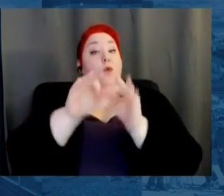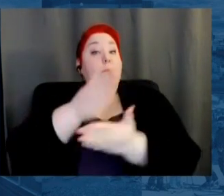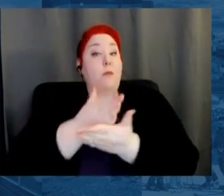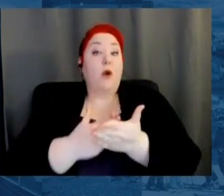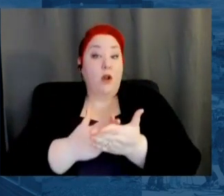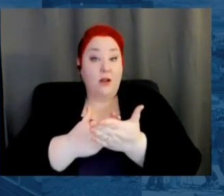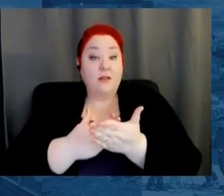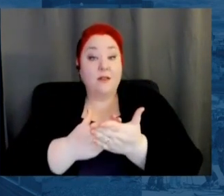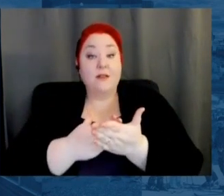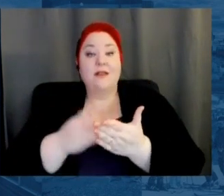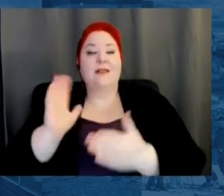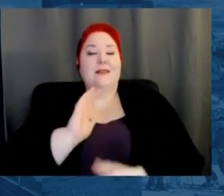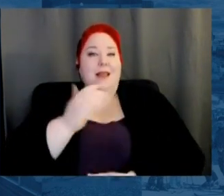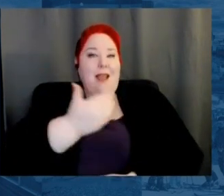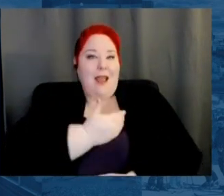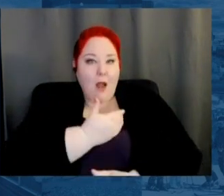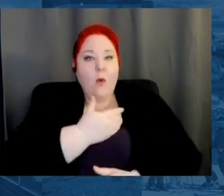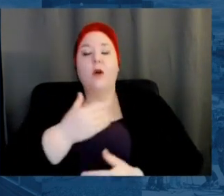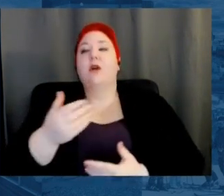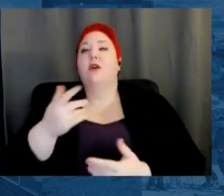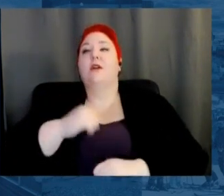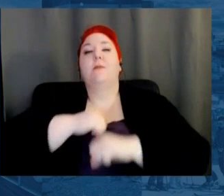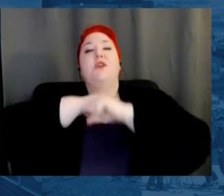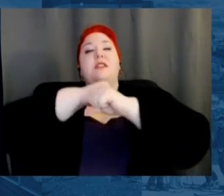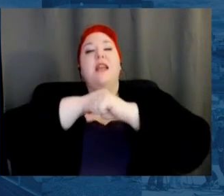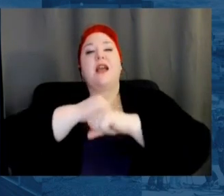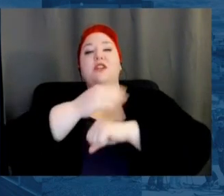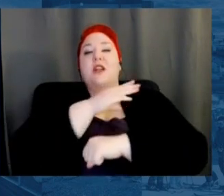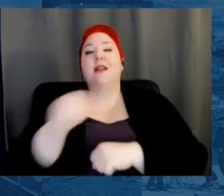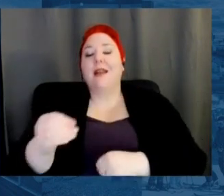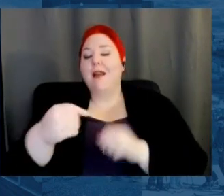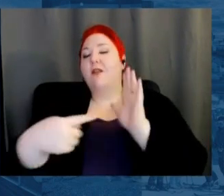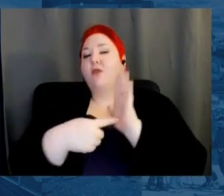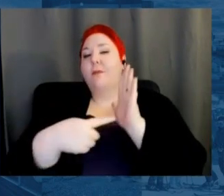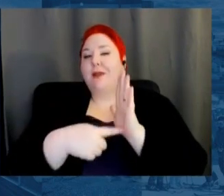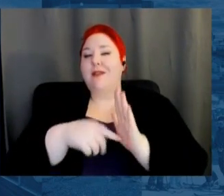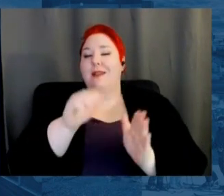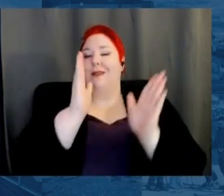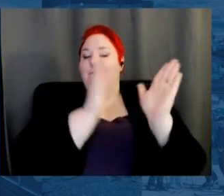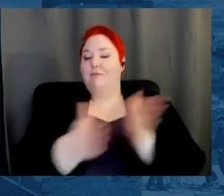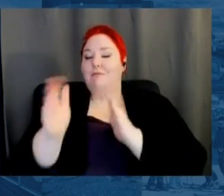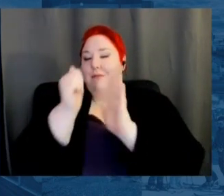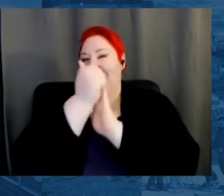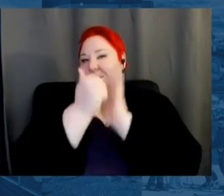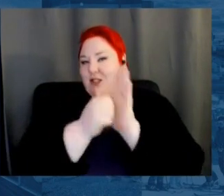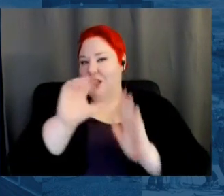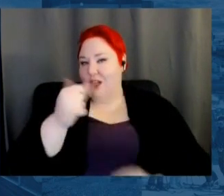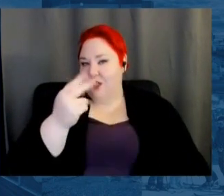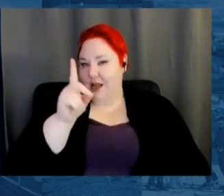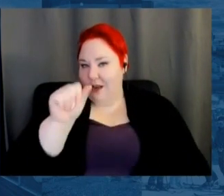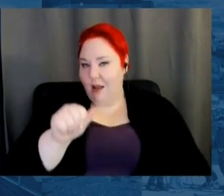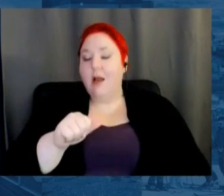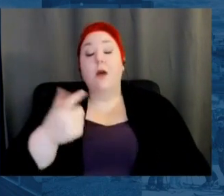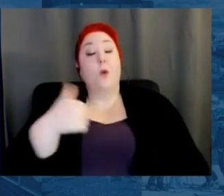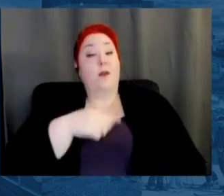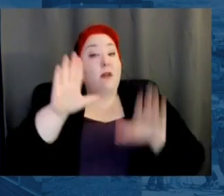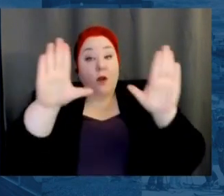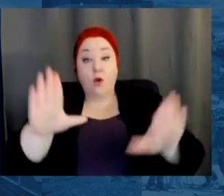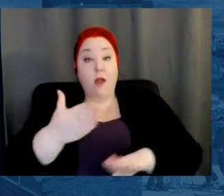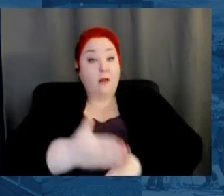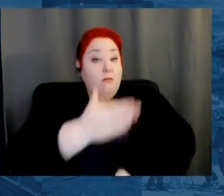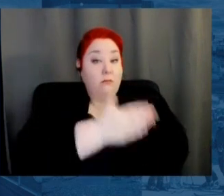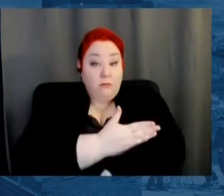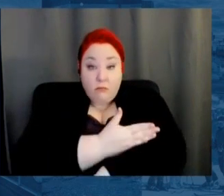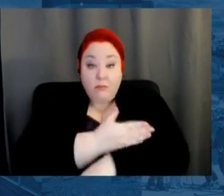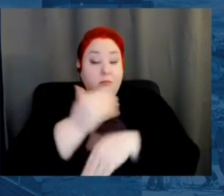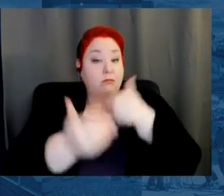our consumer protection and affordability agenda, and that's what we're talking about here today. We've made great progress. You know, what is affordability? It's more